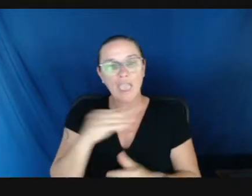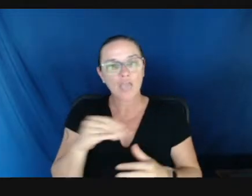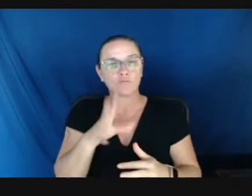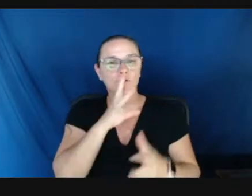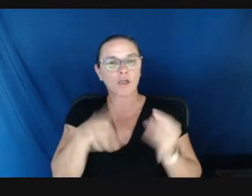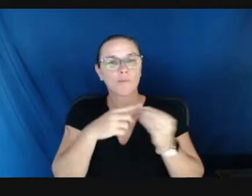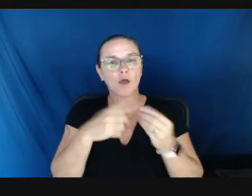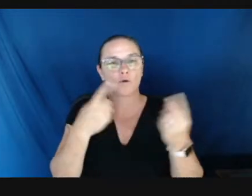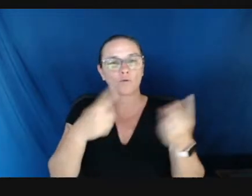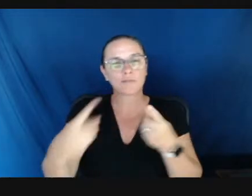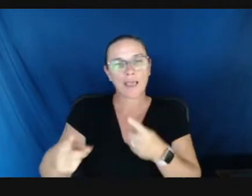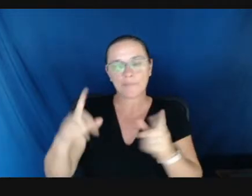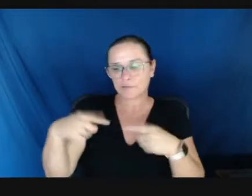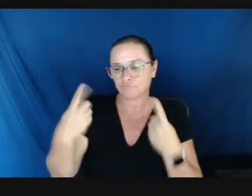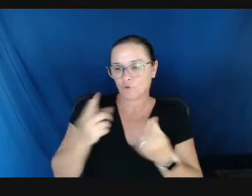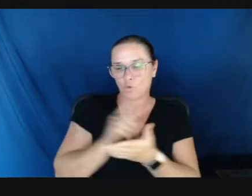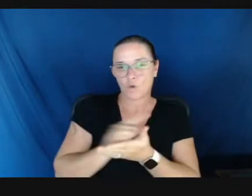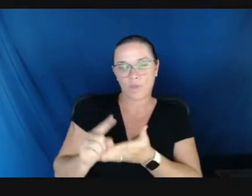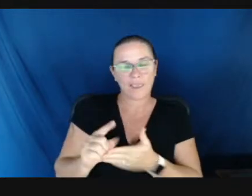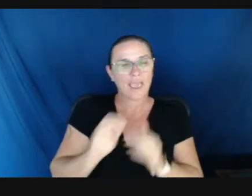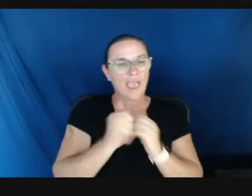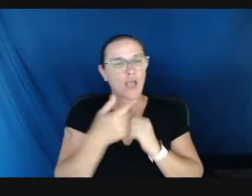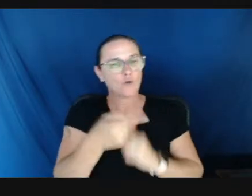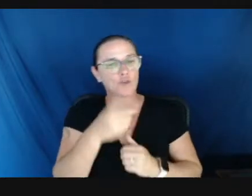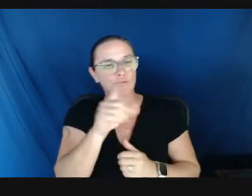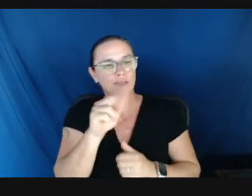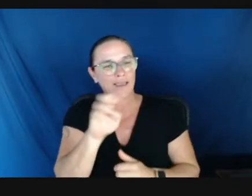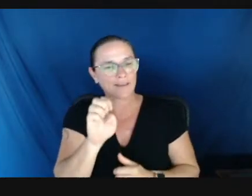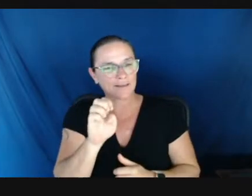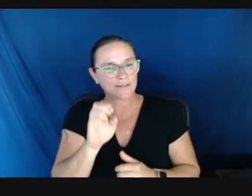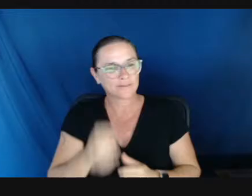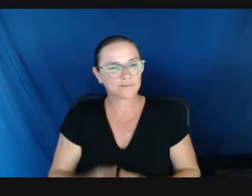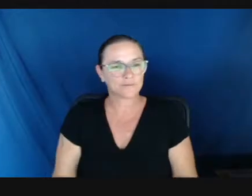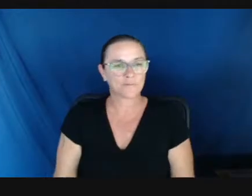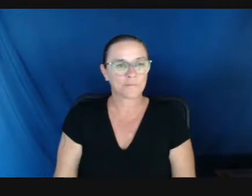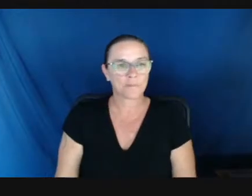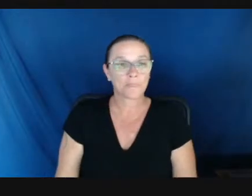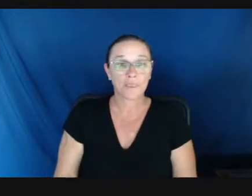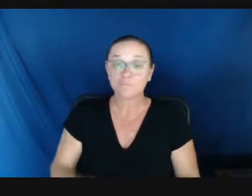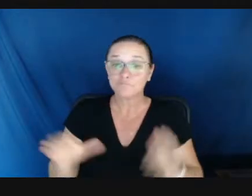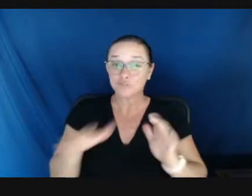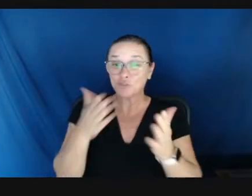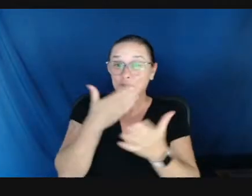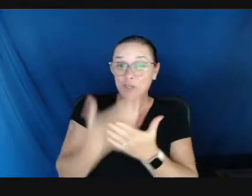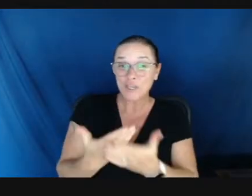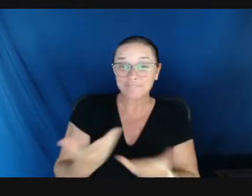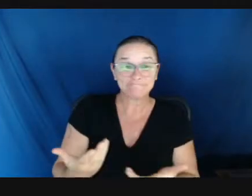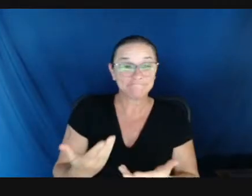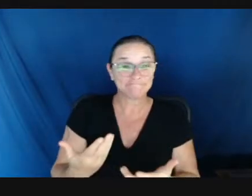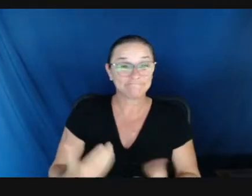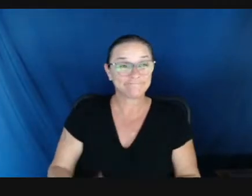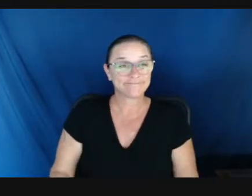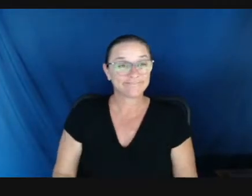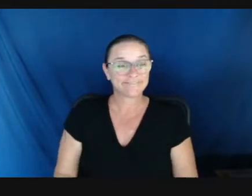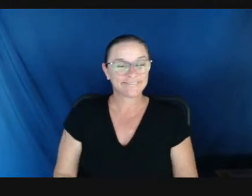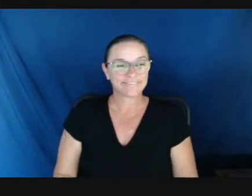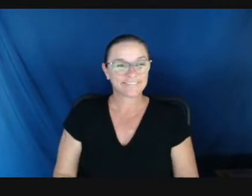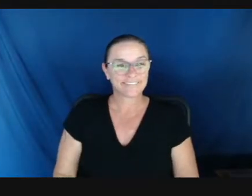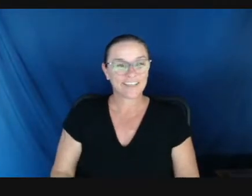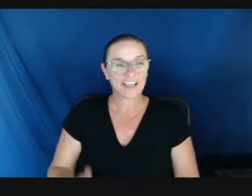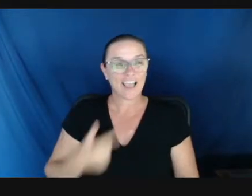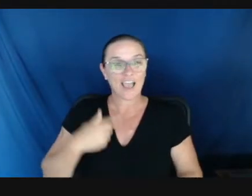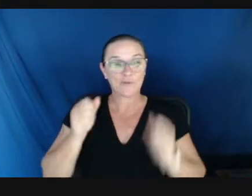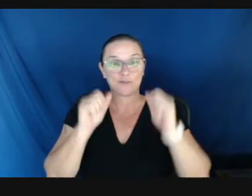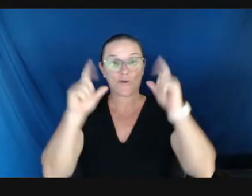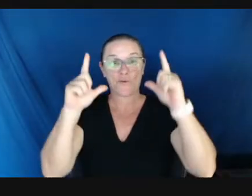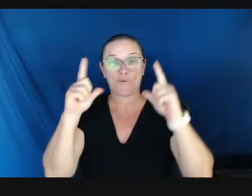as well. How have you been, Dane? How's your past week been? Have you been Doing good, enjoying yeah. this Stayed up kind information? of late last night,